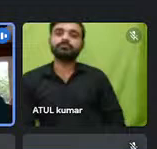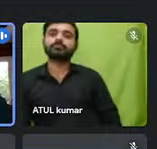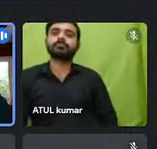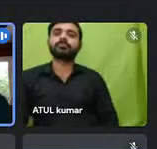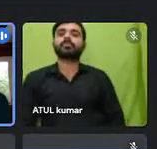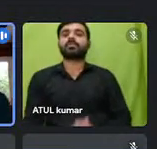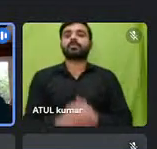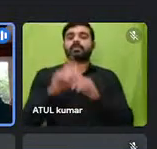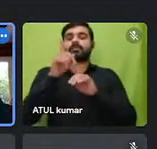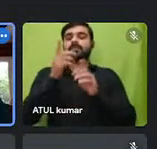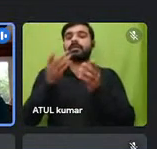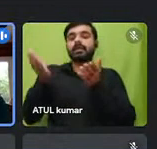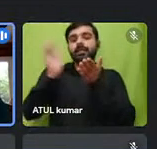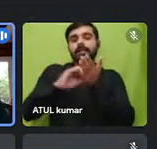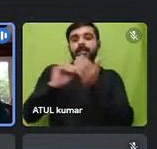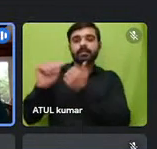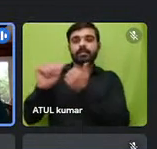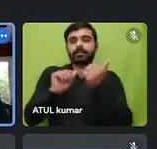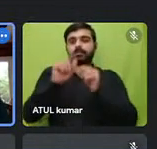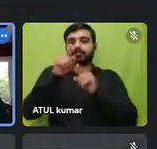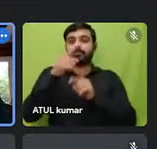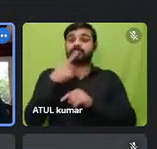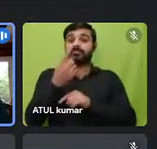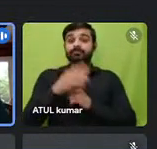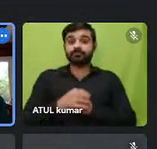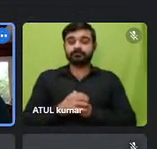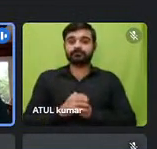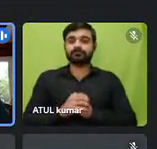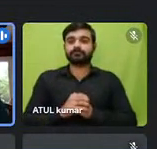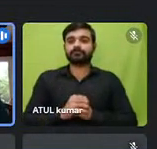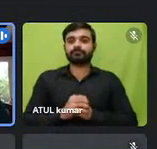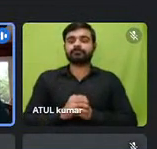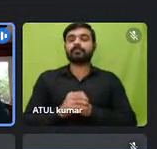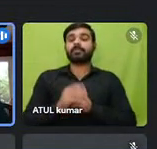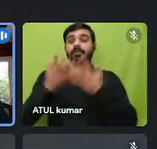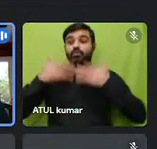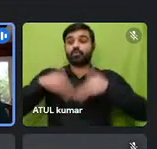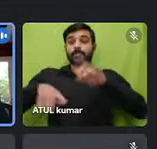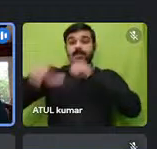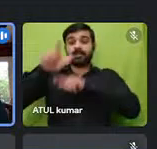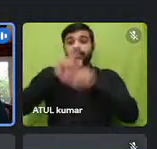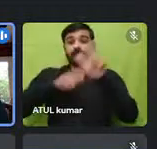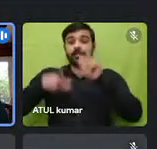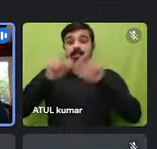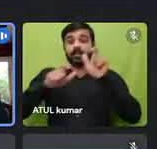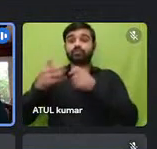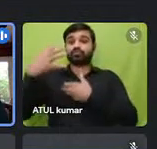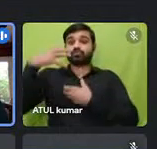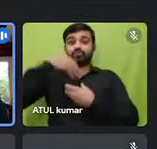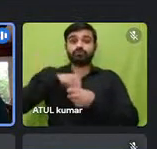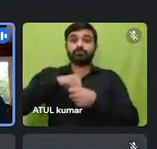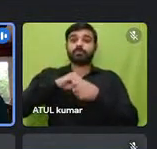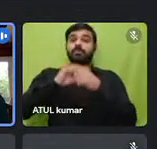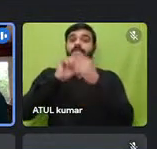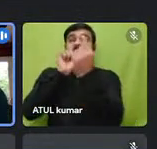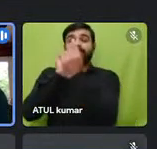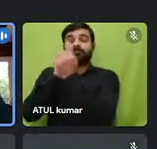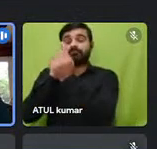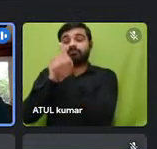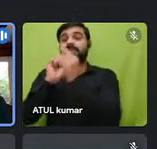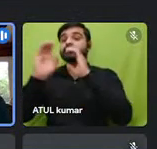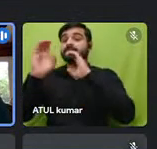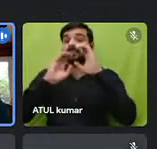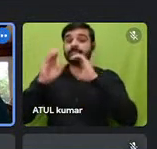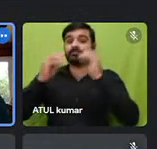Now, just to repeat a bit what I said, human language evolved for face-to-face communication. I know